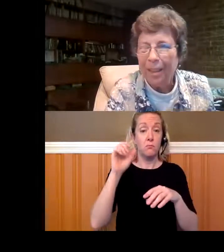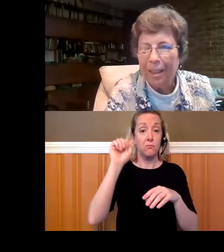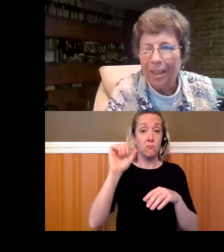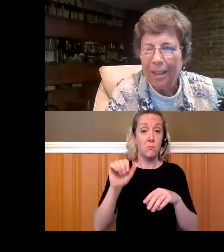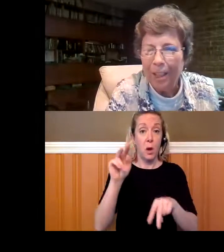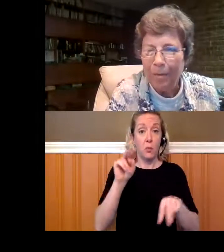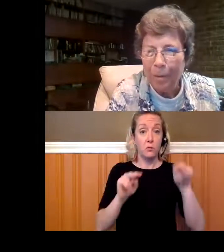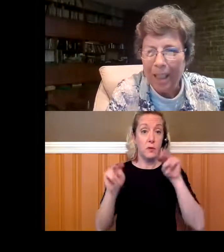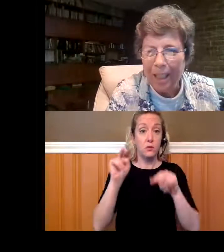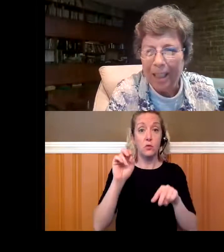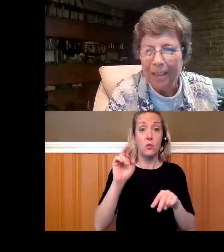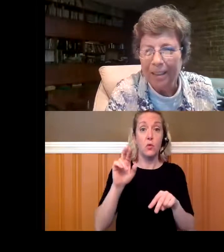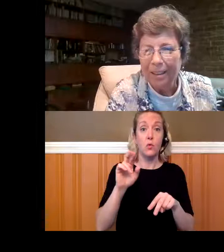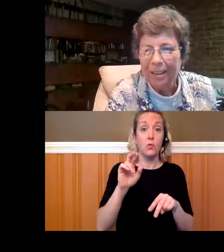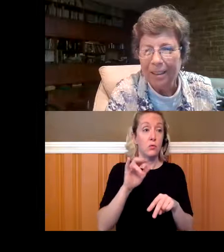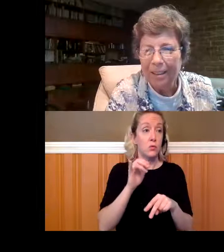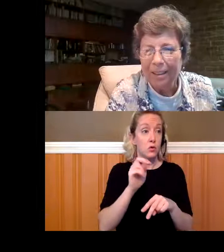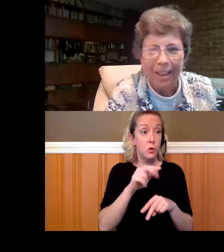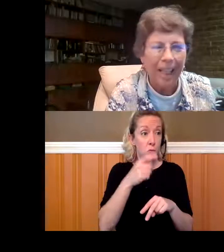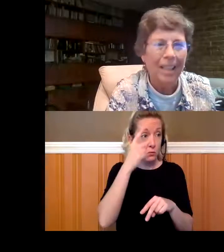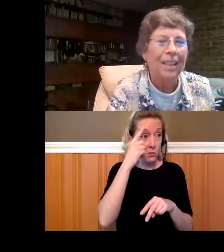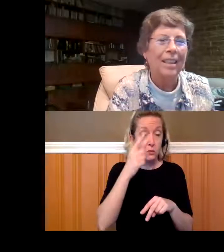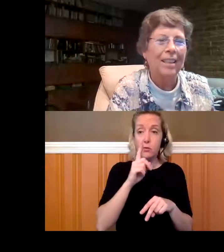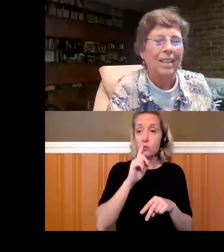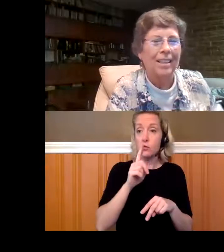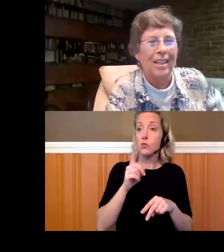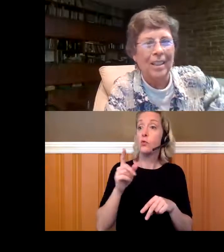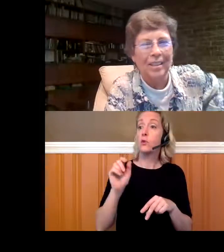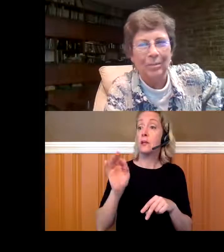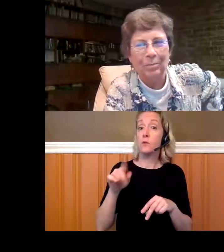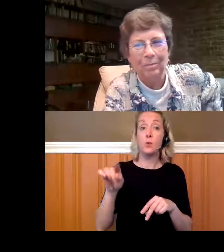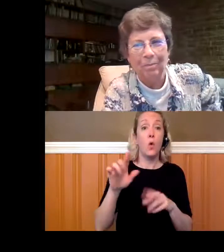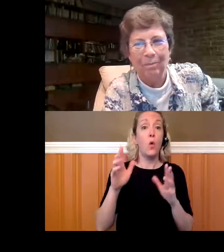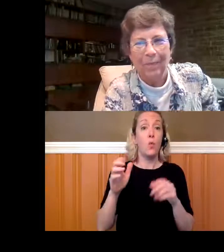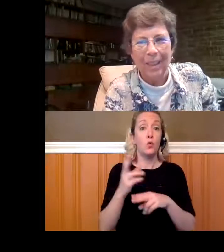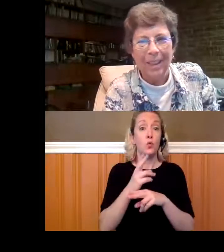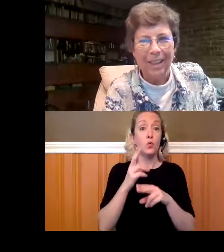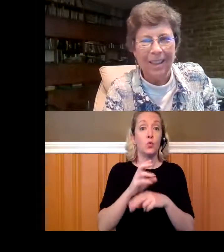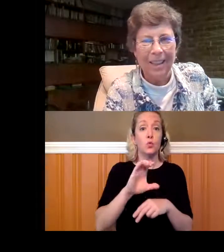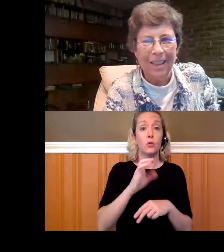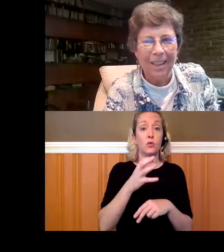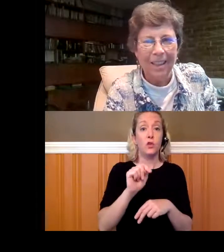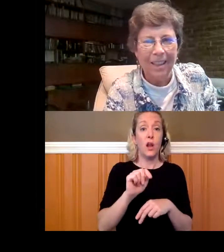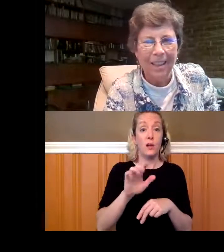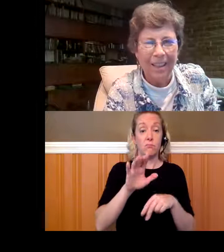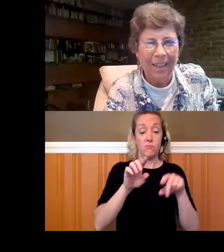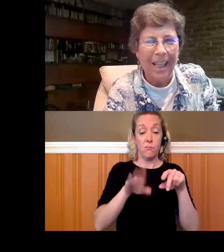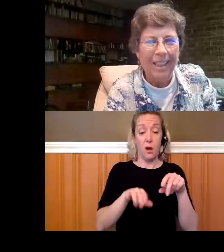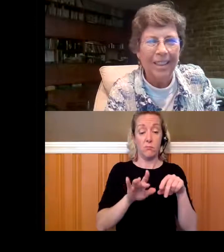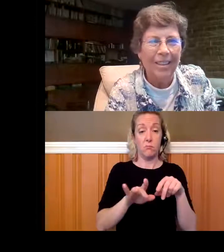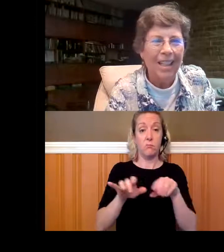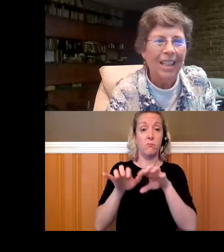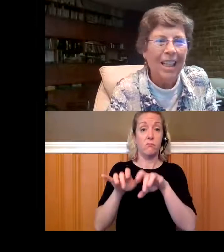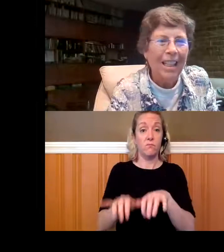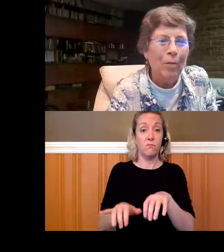think? Sure, go for it. Whatever Okay. you'd like to do. If people want to Okay. unmute themselves to participate or use the chat box. Okay, Yep. great. Yeah, I want you to